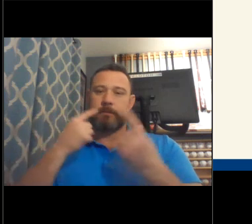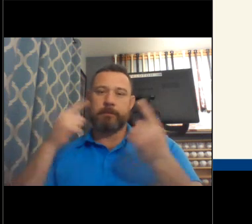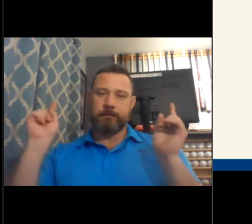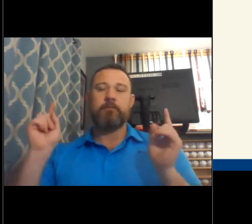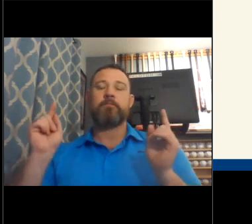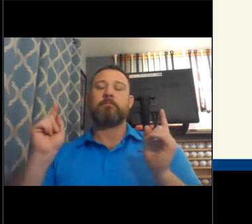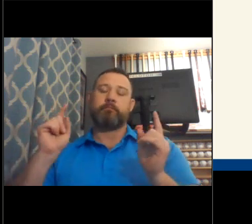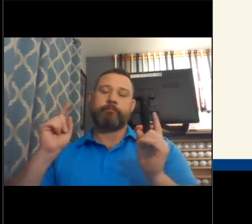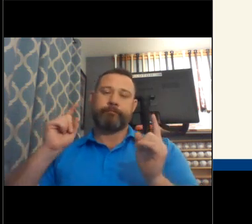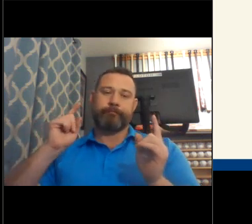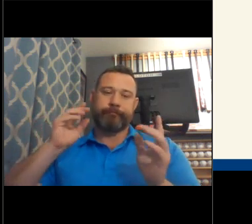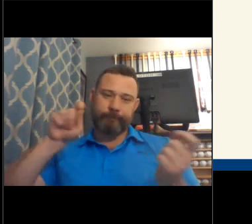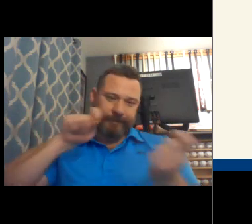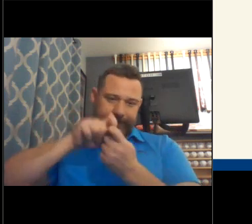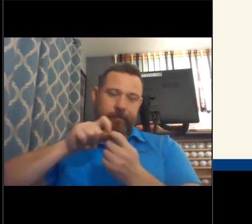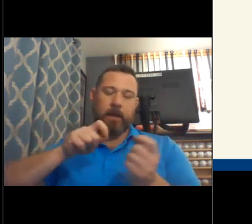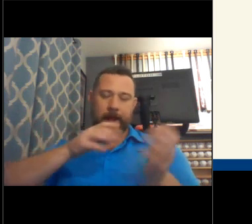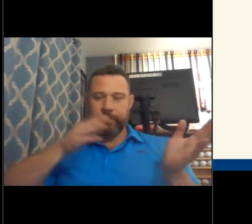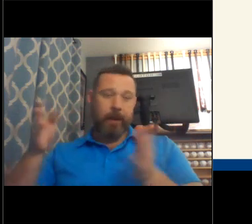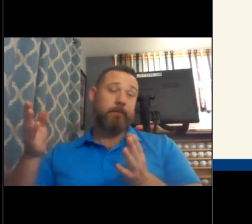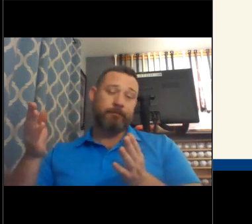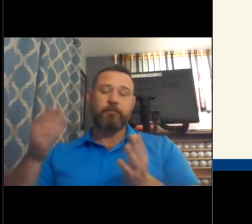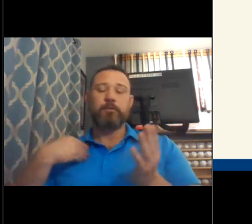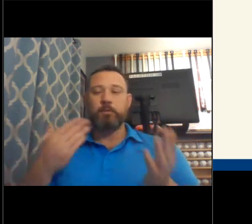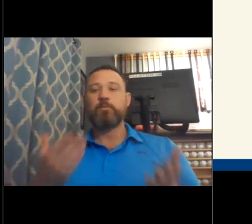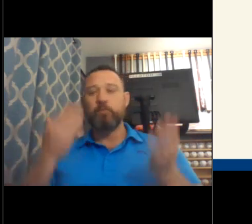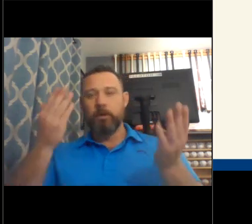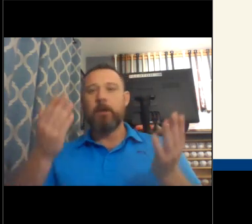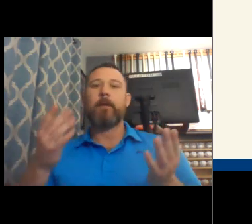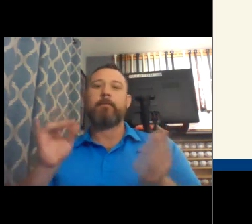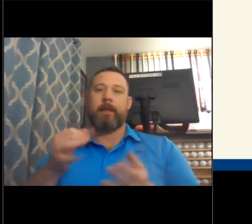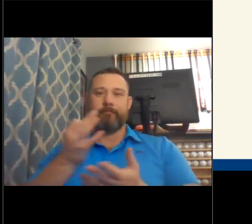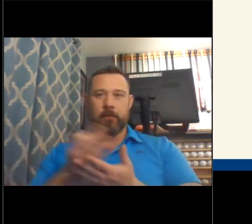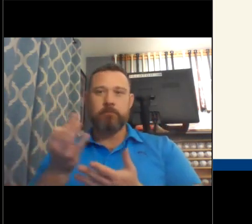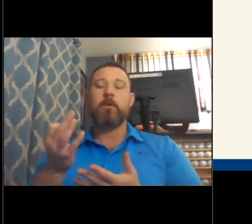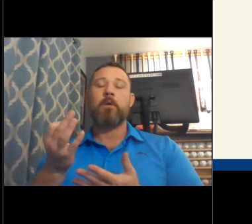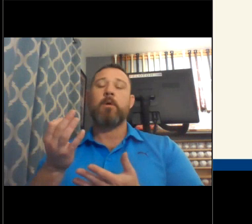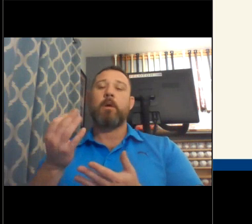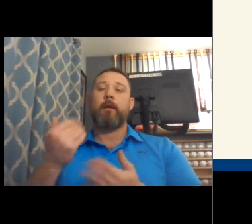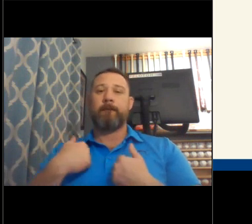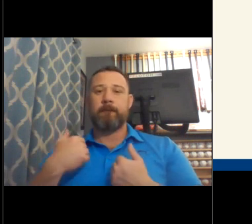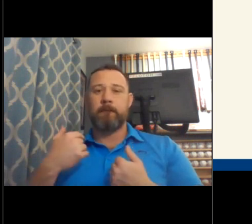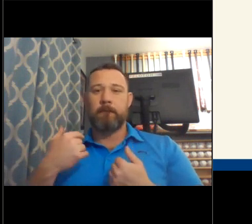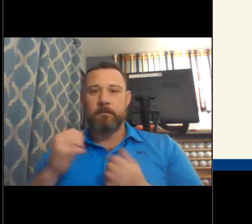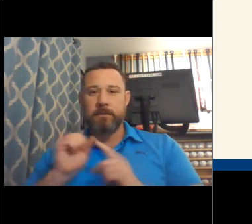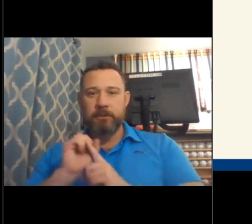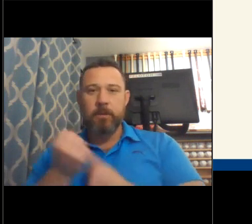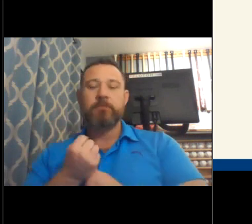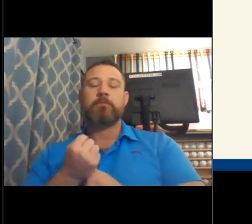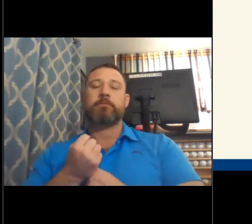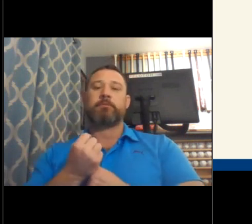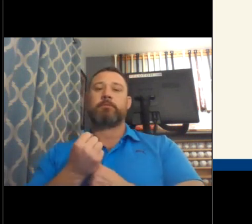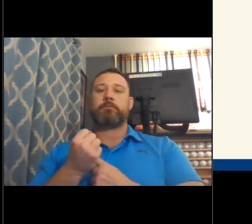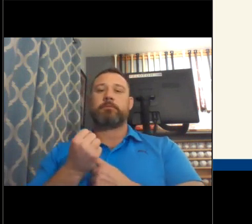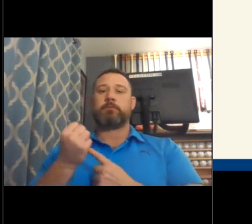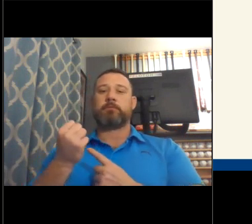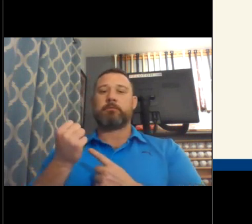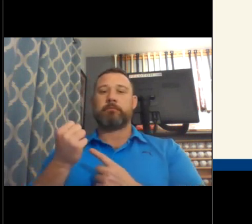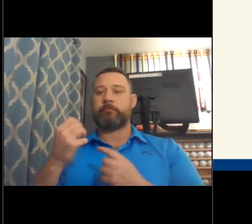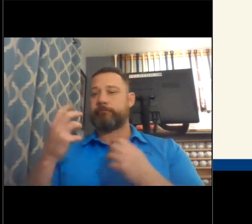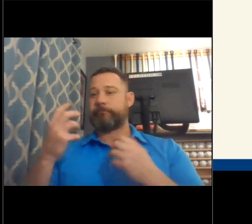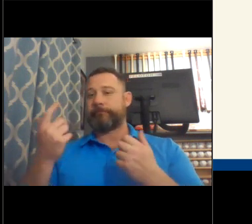plan. So I think that that's important that we recognize that. And again, we've got that factor where we have incidents that take on a